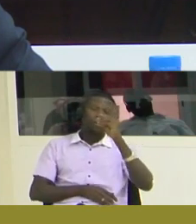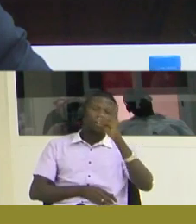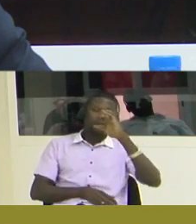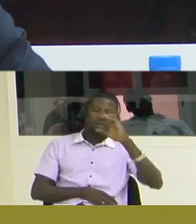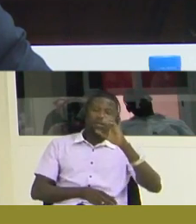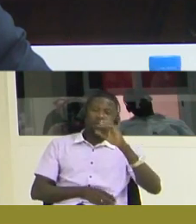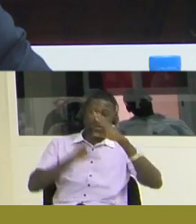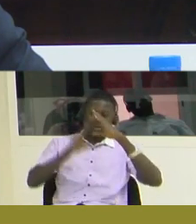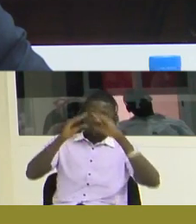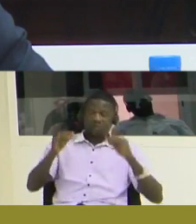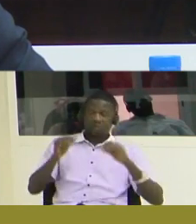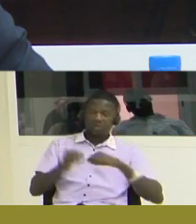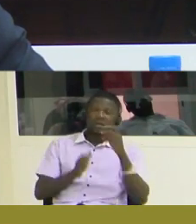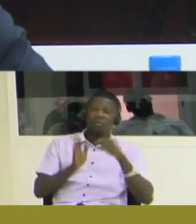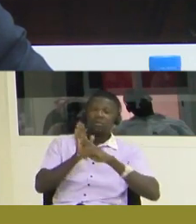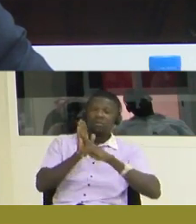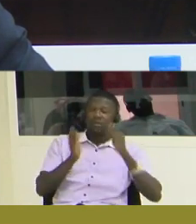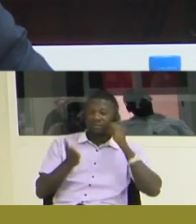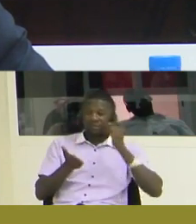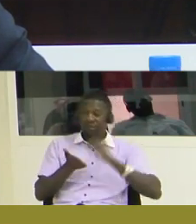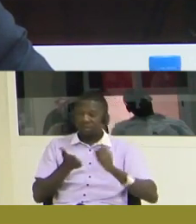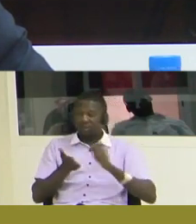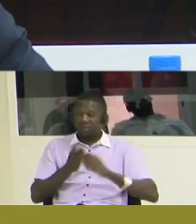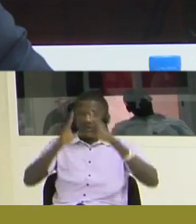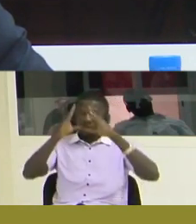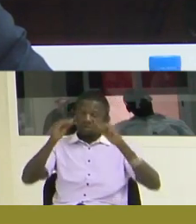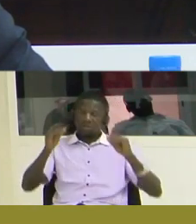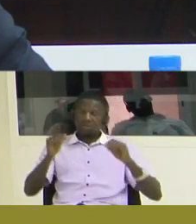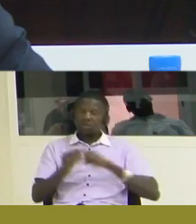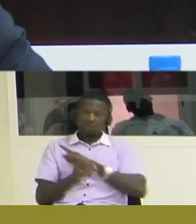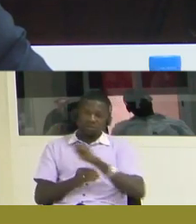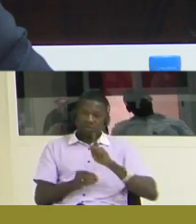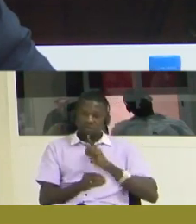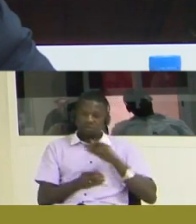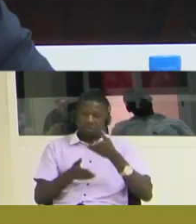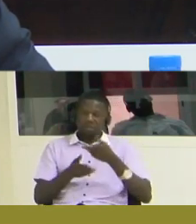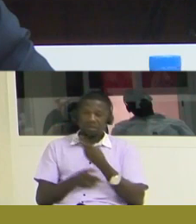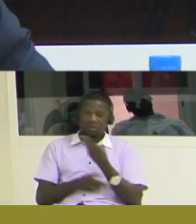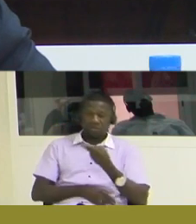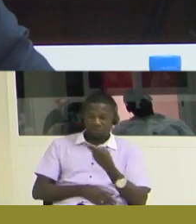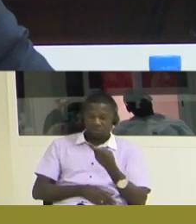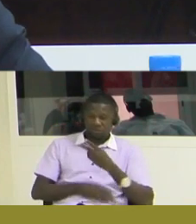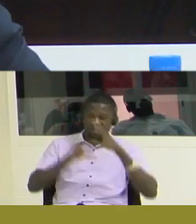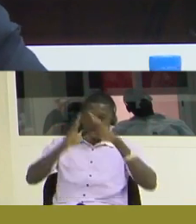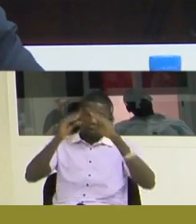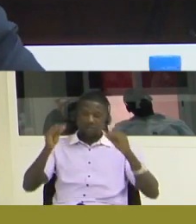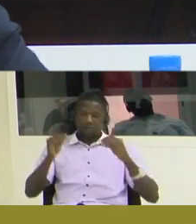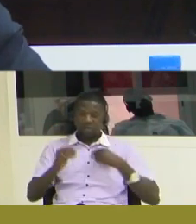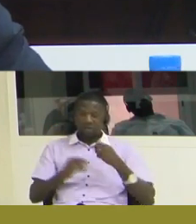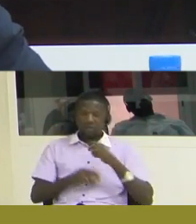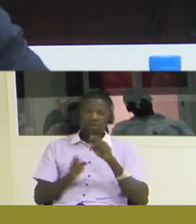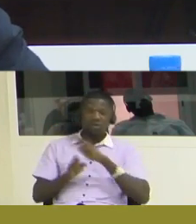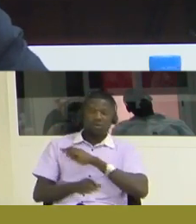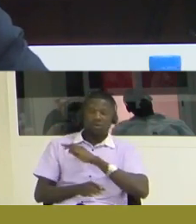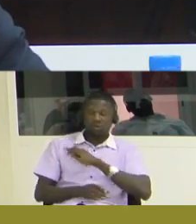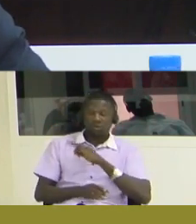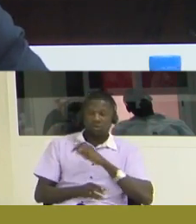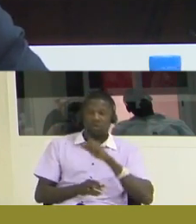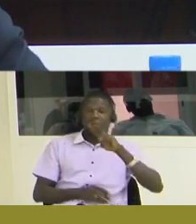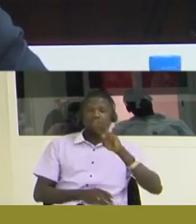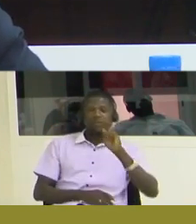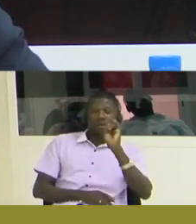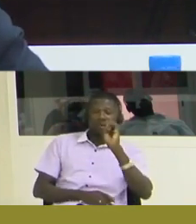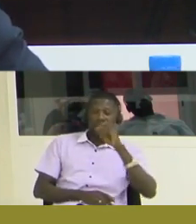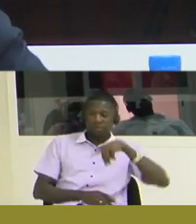you have the private secretary's office and we would be within these two offices and also the VIP